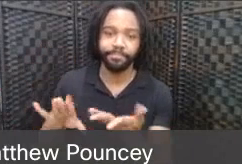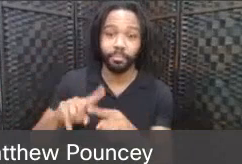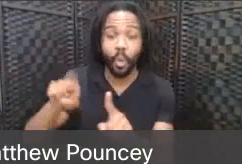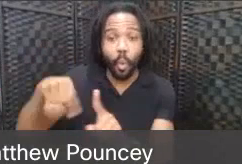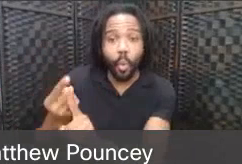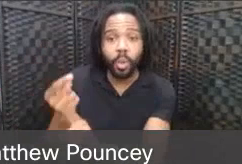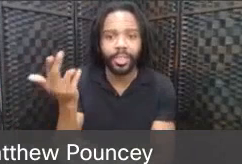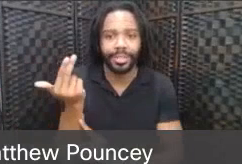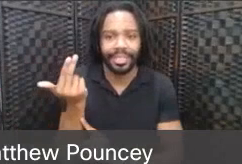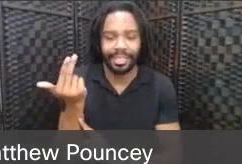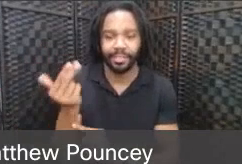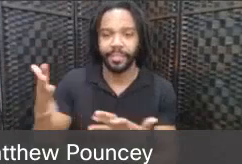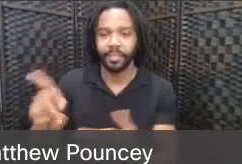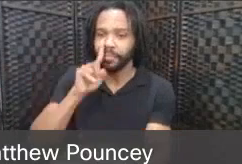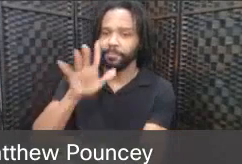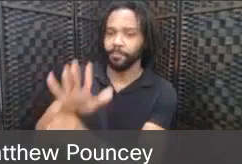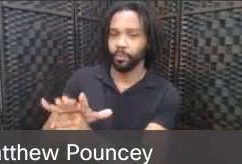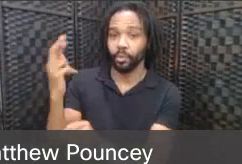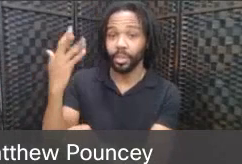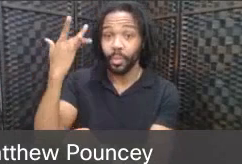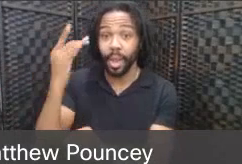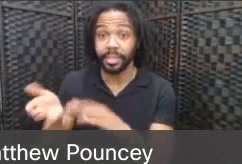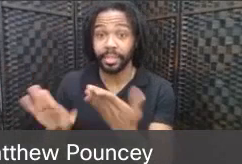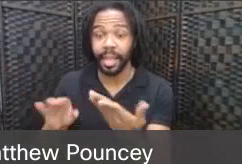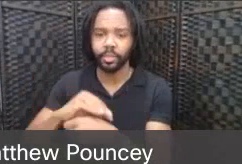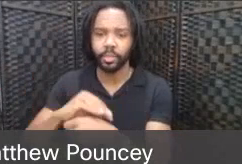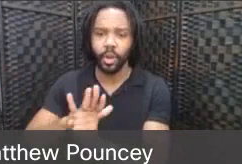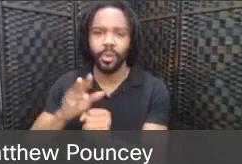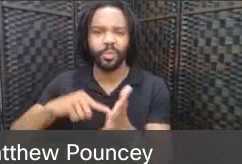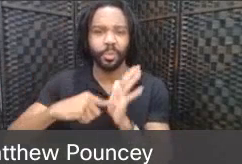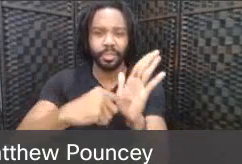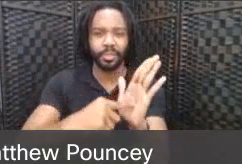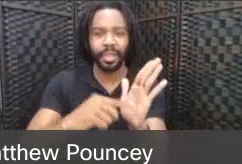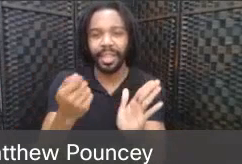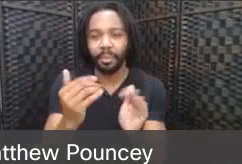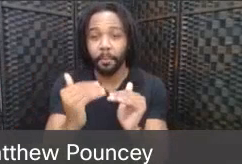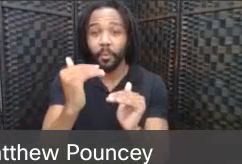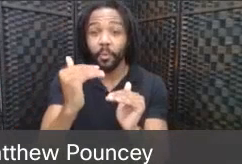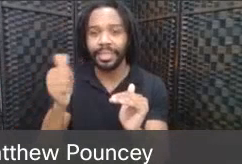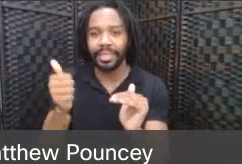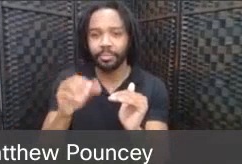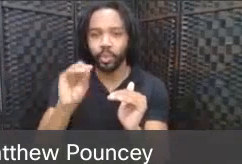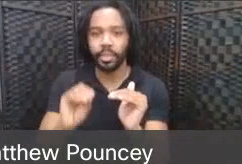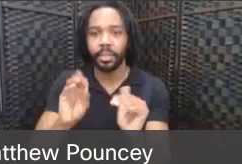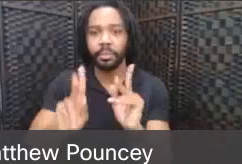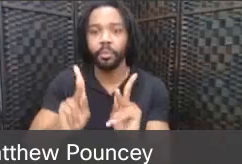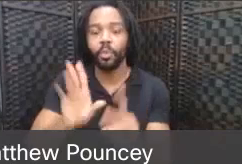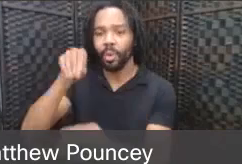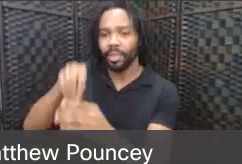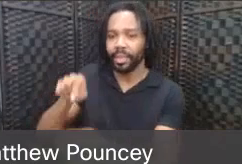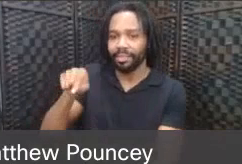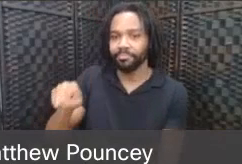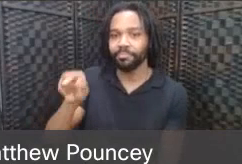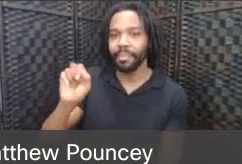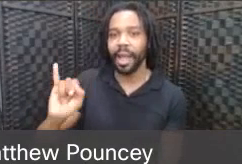been confirmed COVID deaths, representing a little more than 10% of people in intermediate care facilities who have had